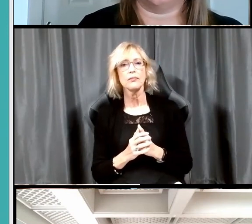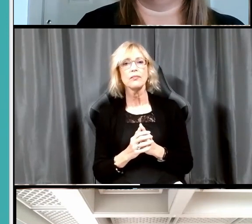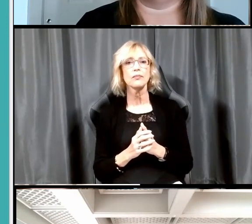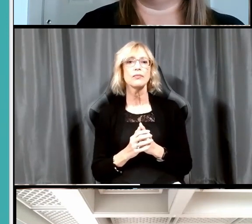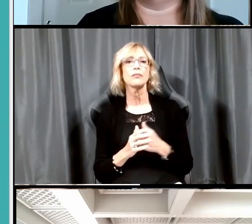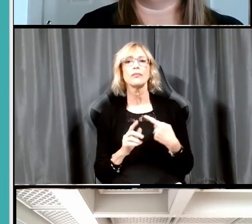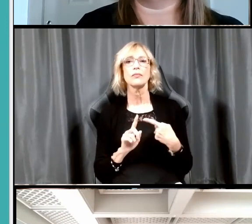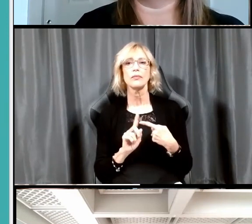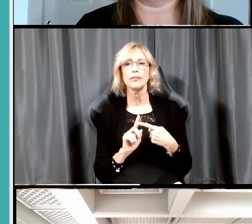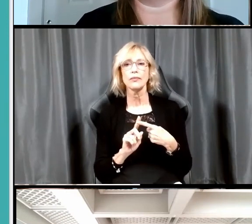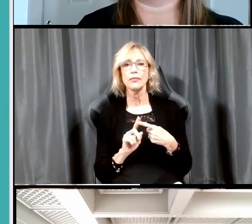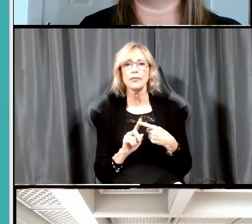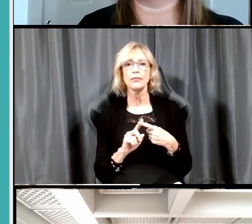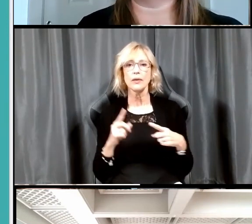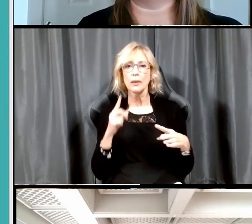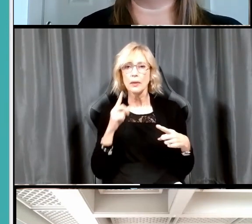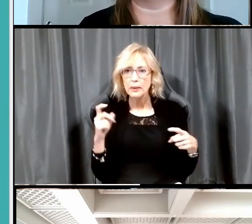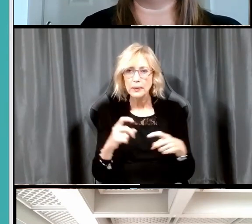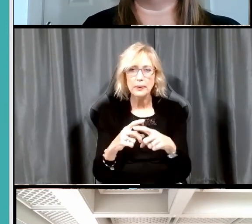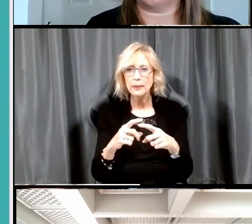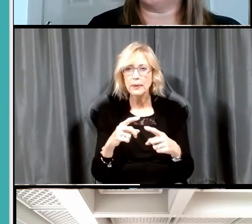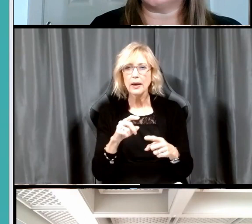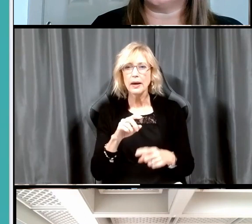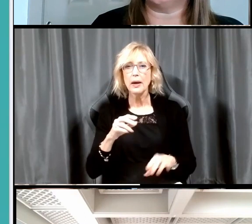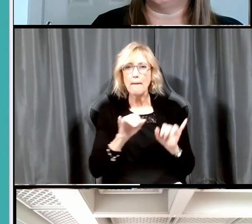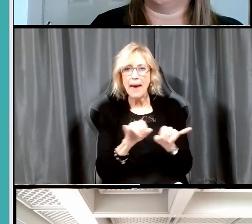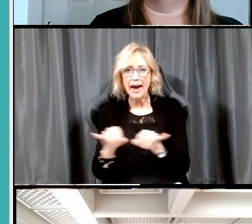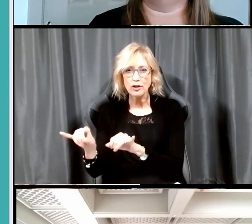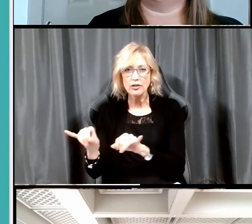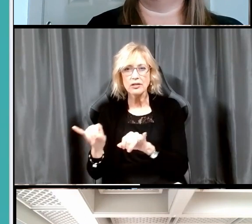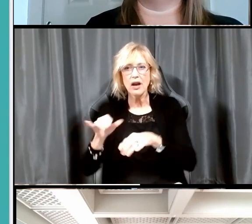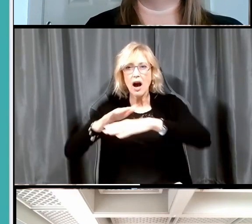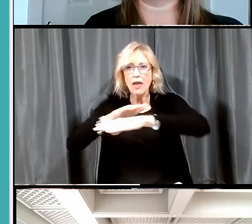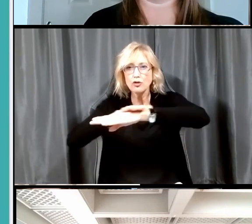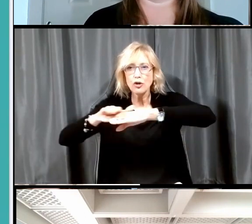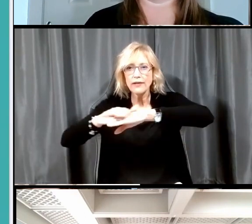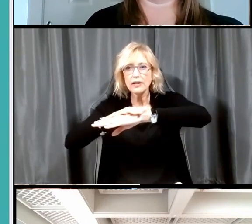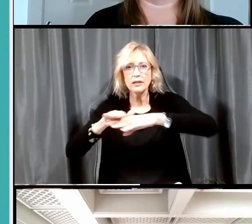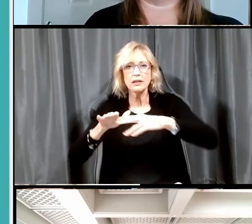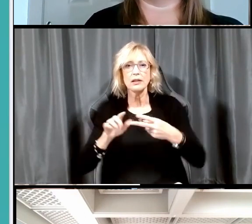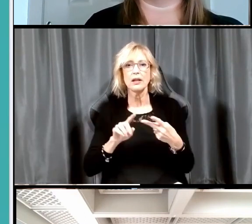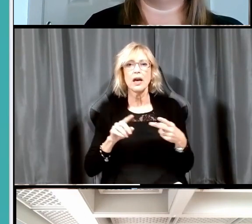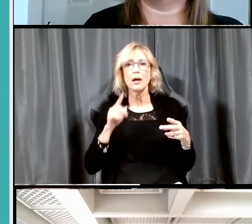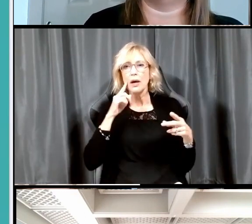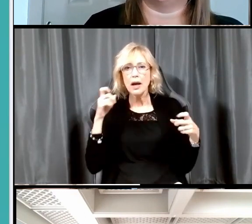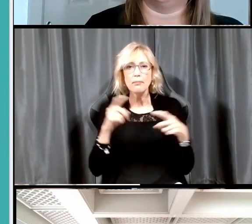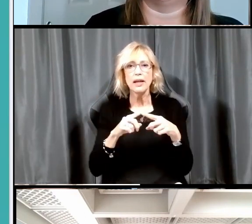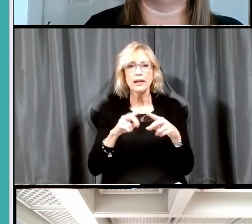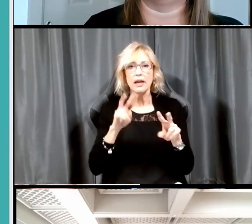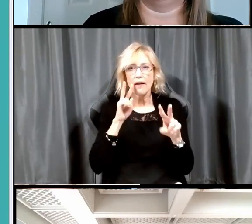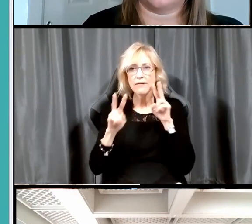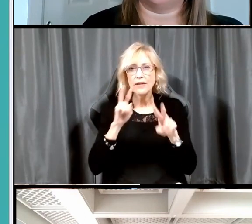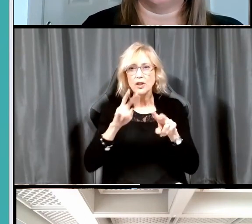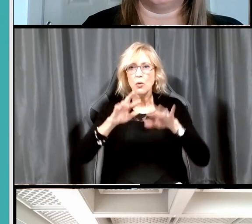I'm going to move my screen, complexity of patterns on the surface of objects. We have complexity of visual array, and that's what we talked about